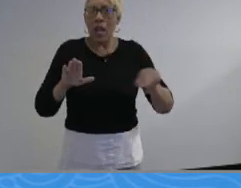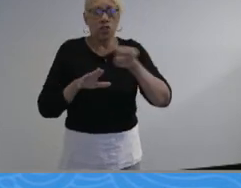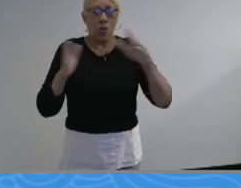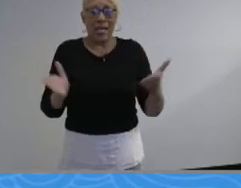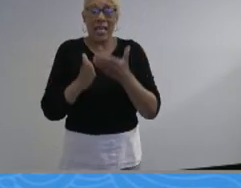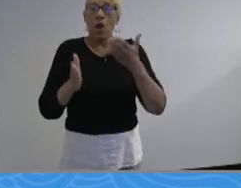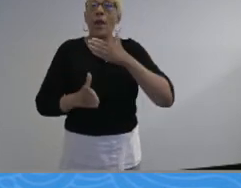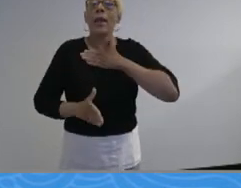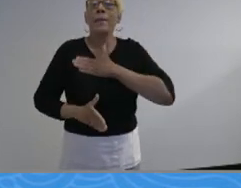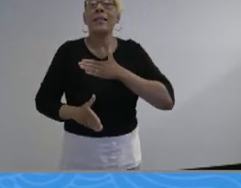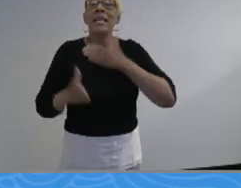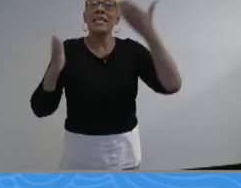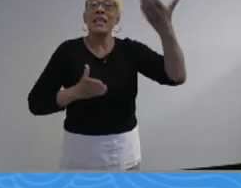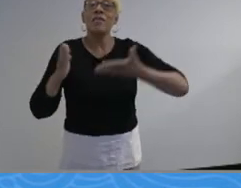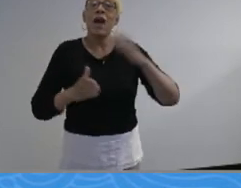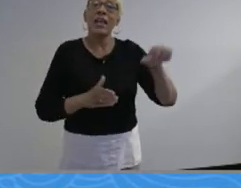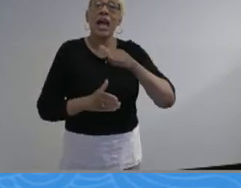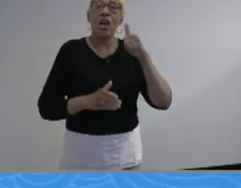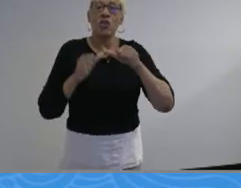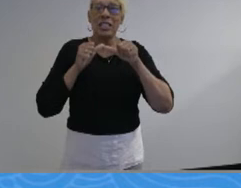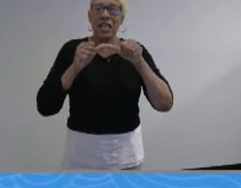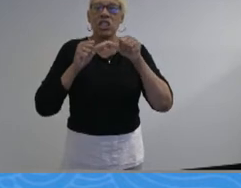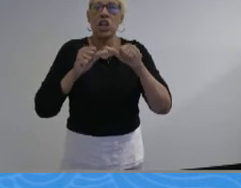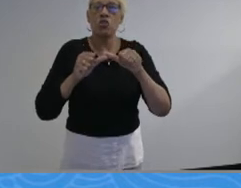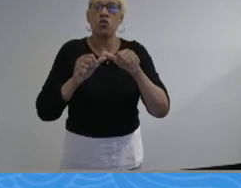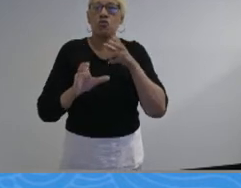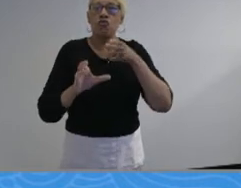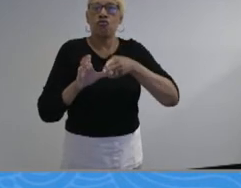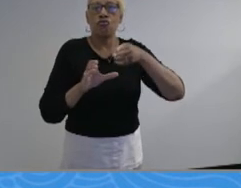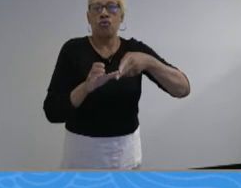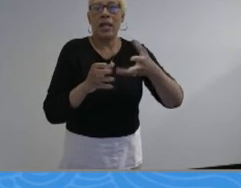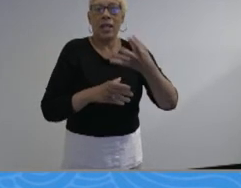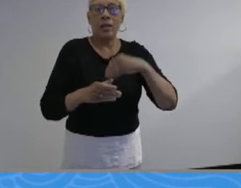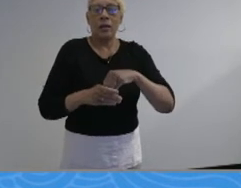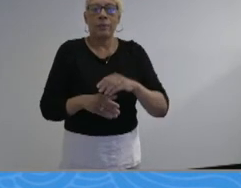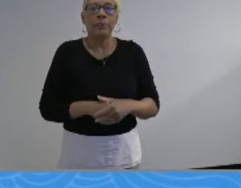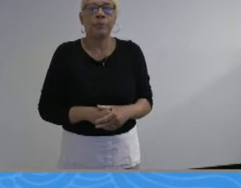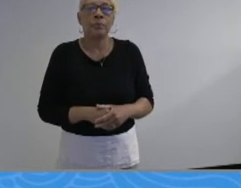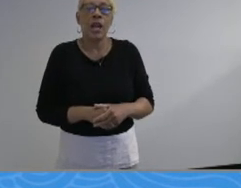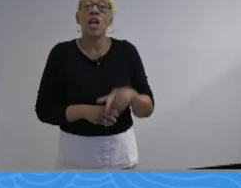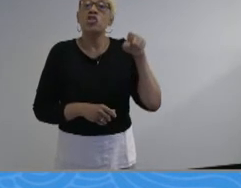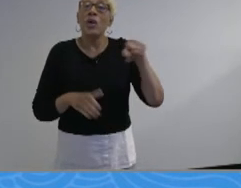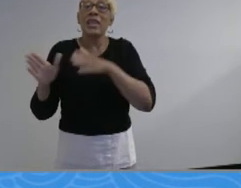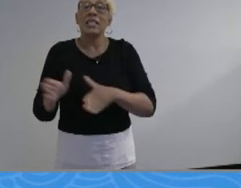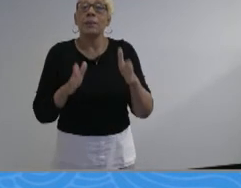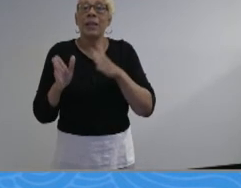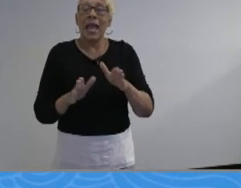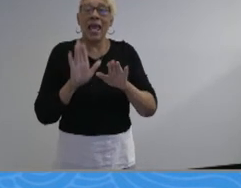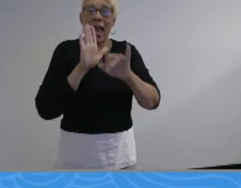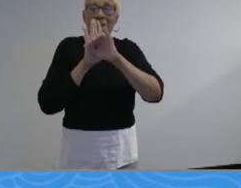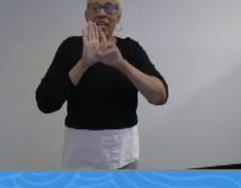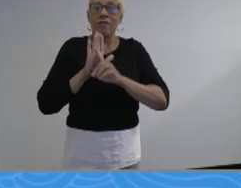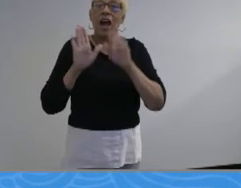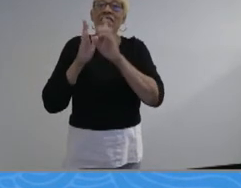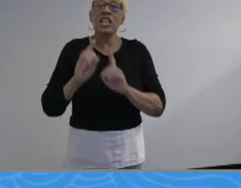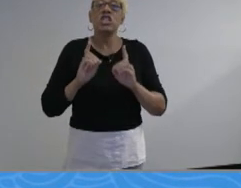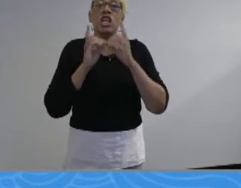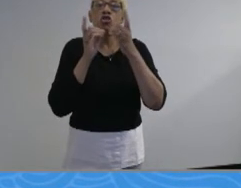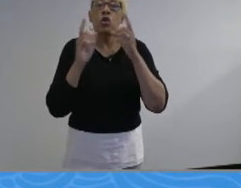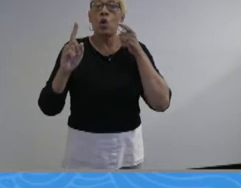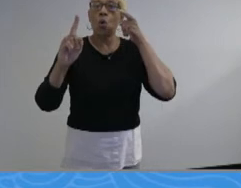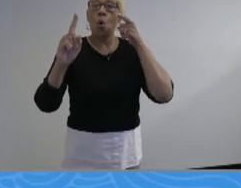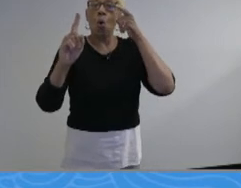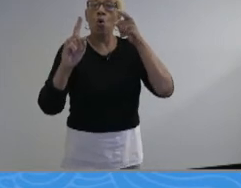Please invite others to continue engaging. So this plan identifies the district's goals to address student